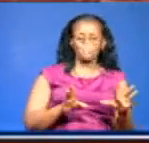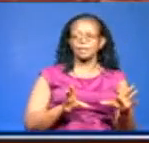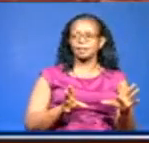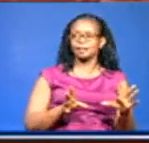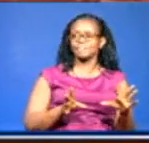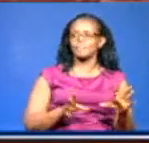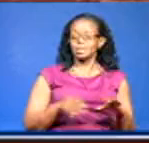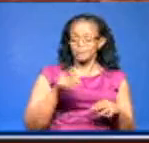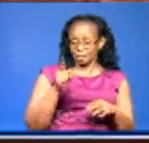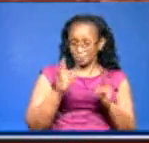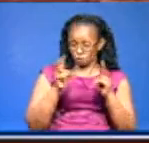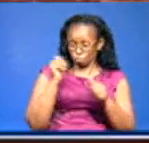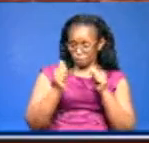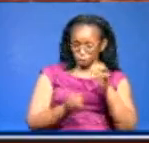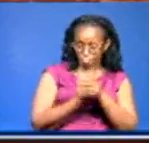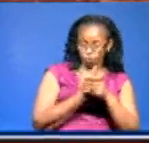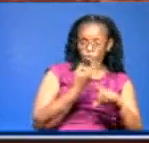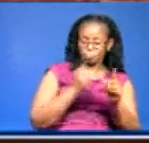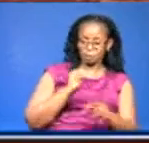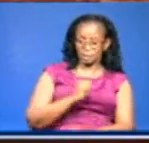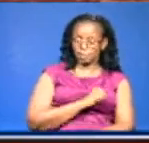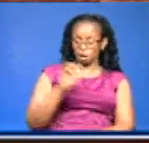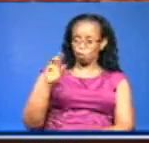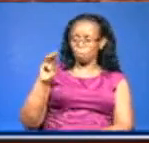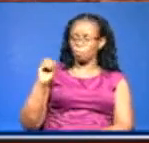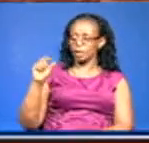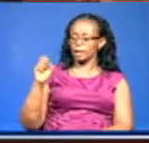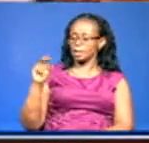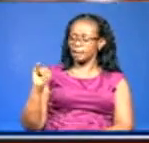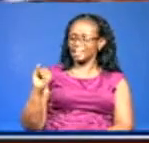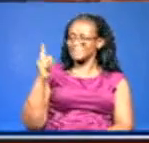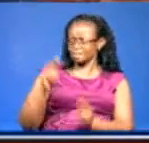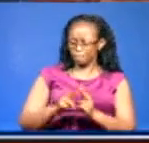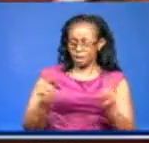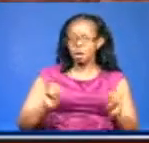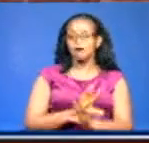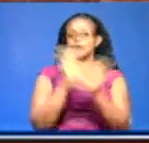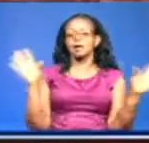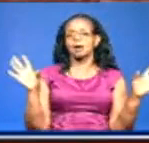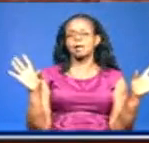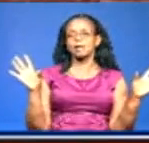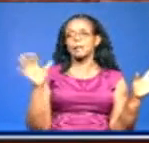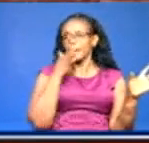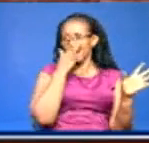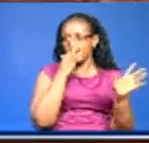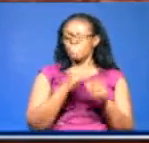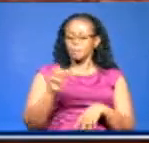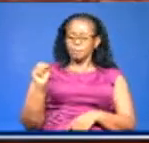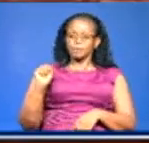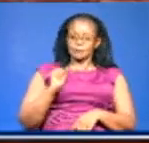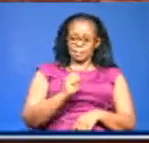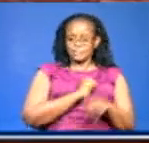as raised by Senator Omogeni, is so clear in the Constitution, and you know, the matter raised by Senator for